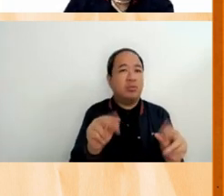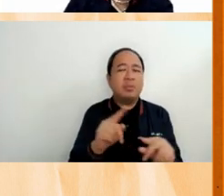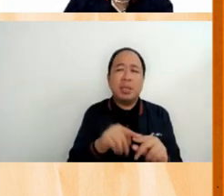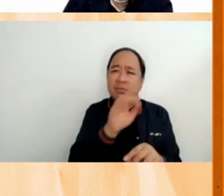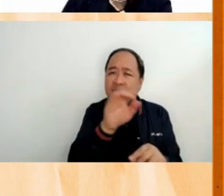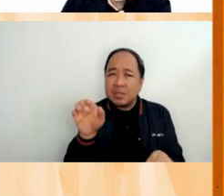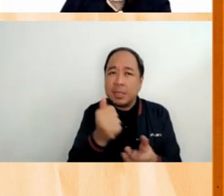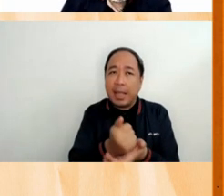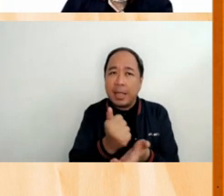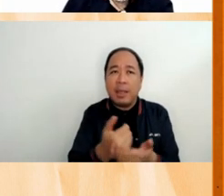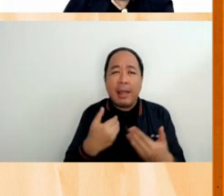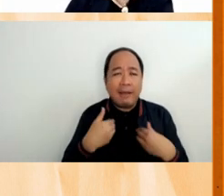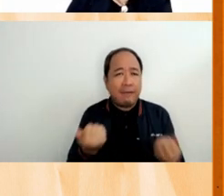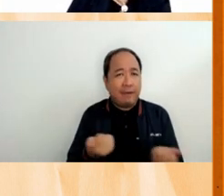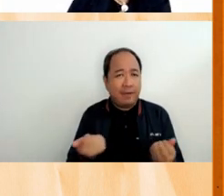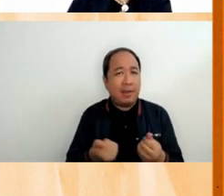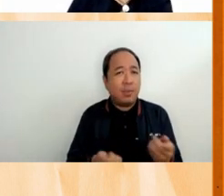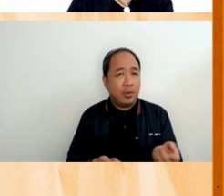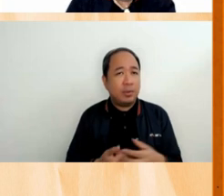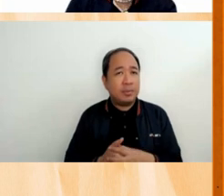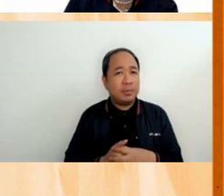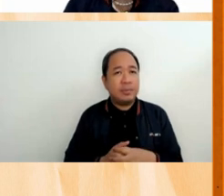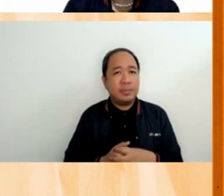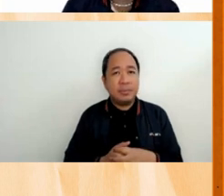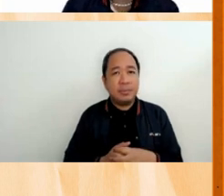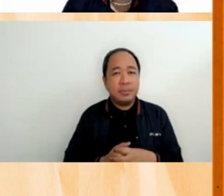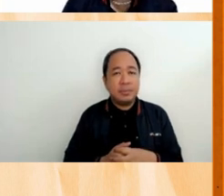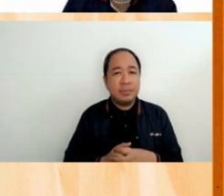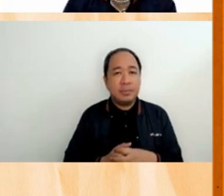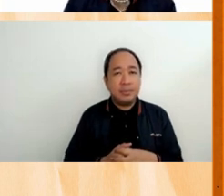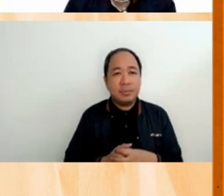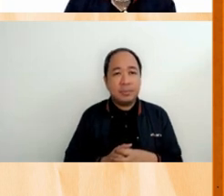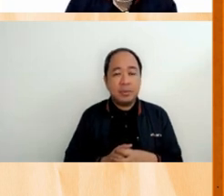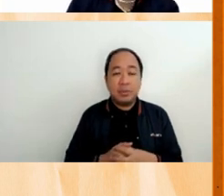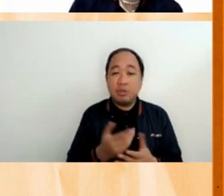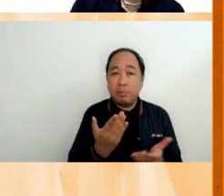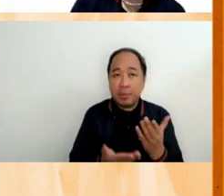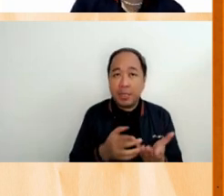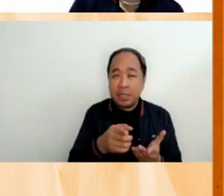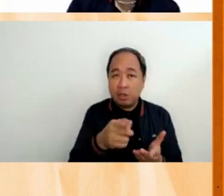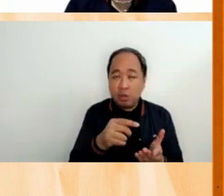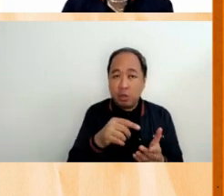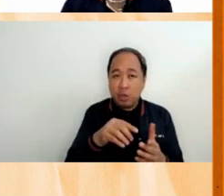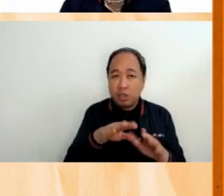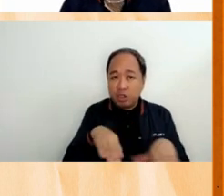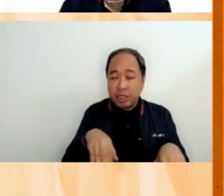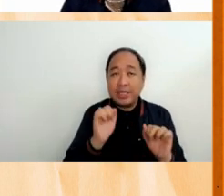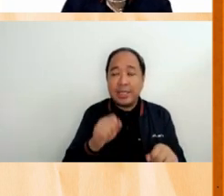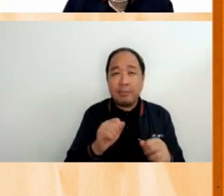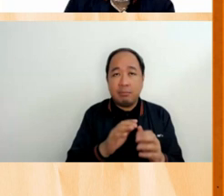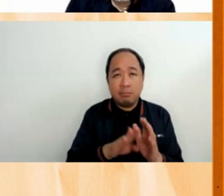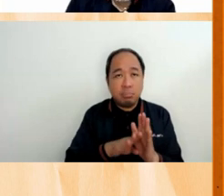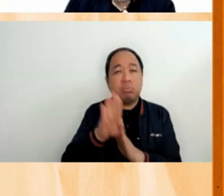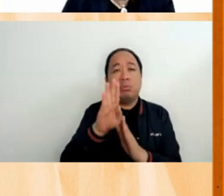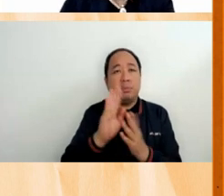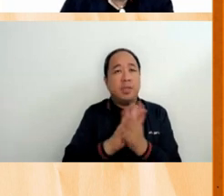adults. So locally, so I'm gonna just a quick um tips, no, from a local high